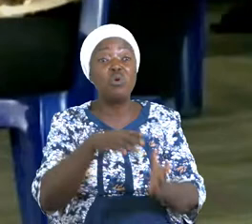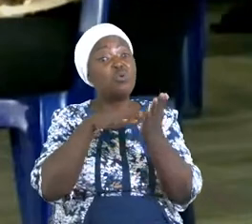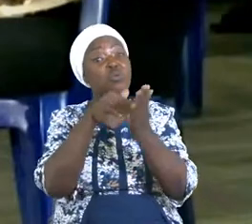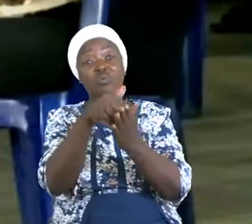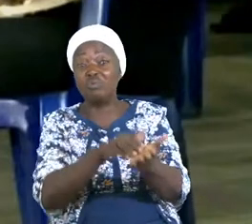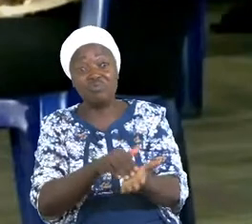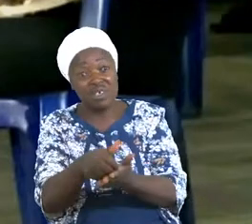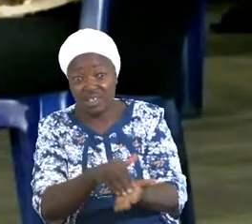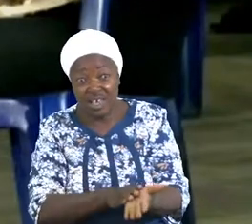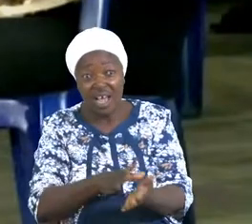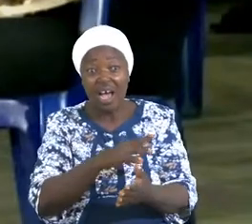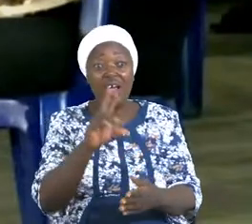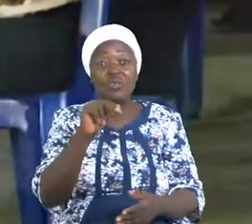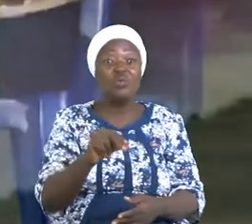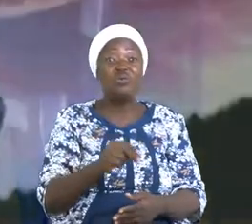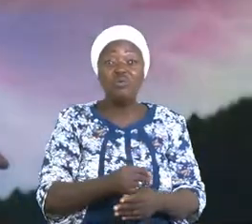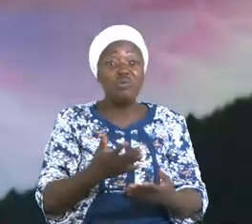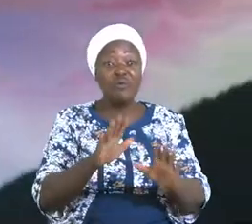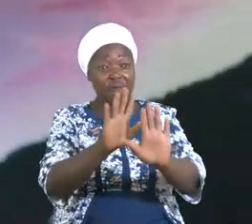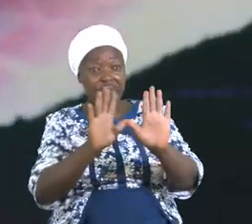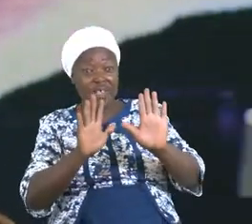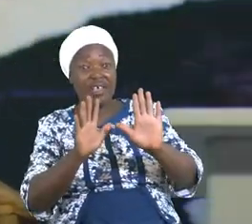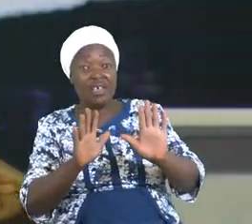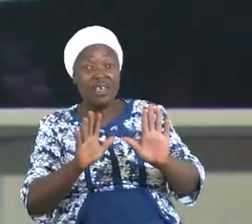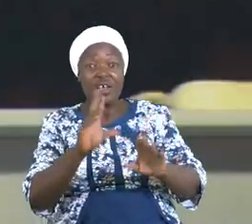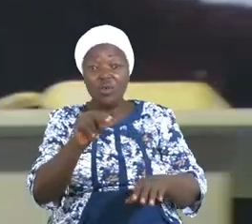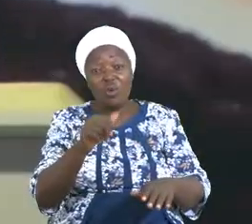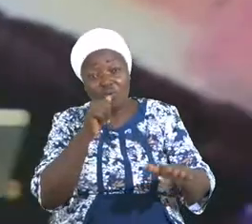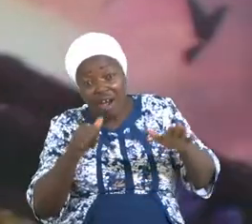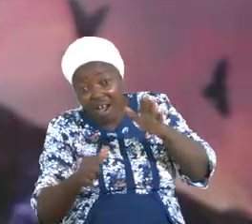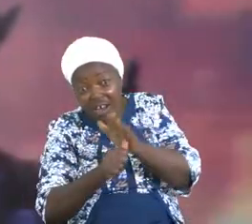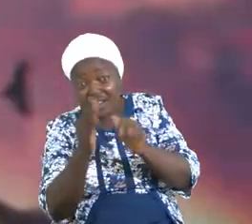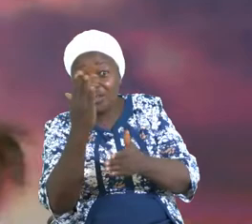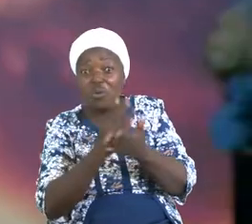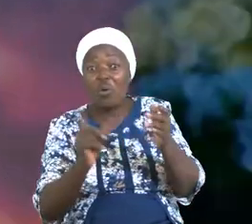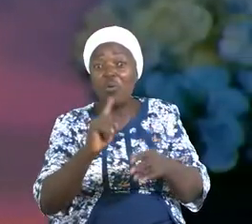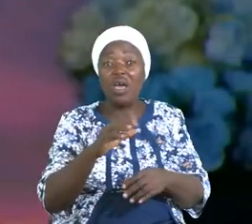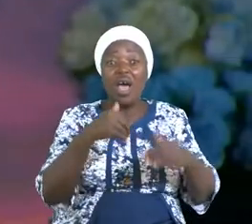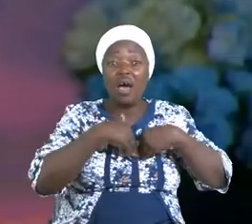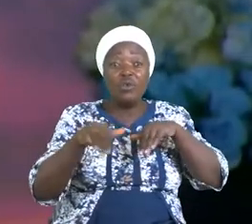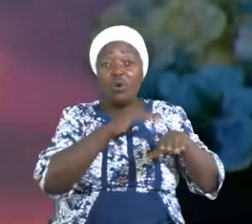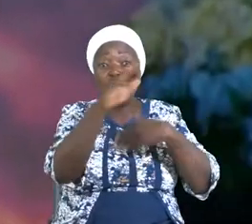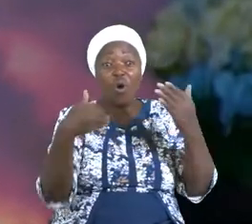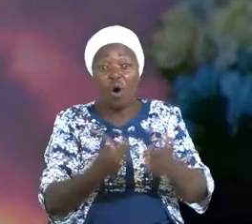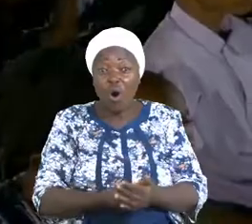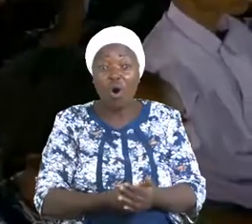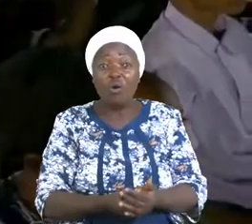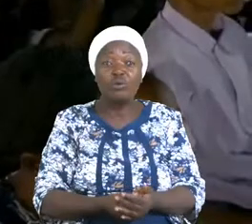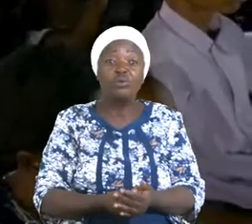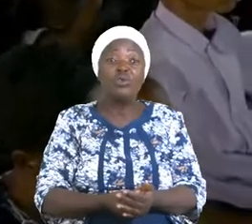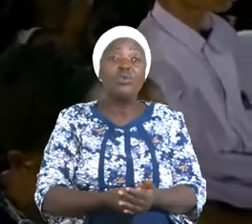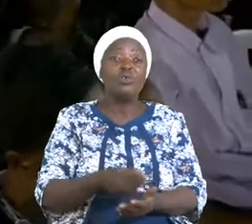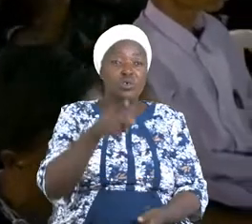no cowardice. There's no hiding somewhere. Having done all, you